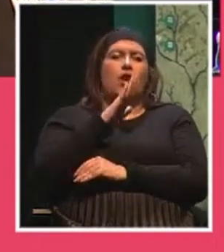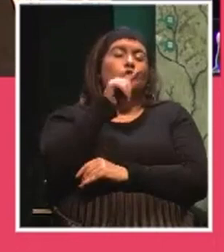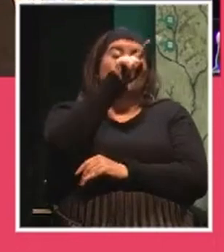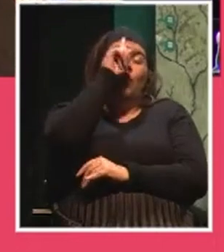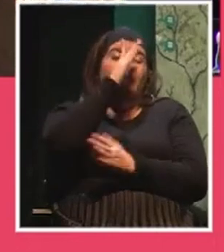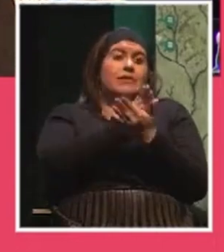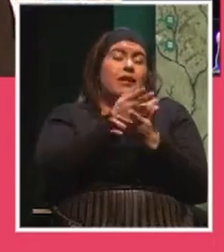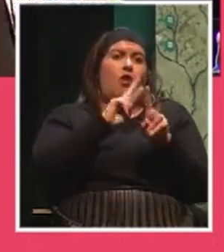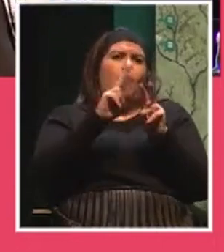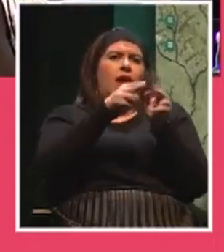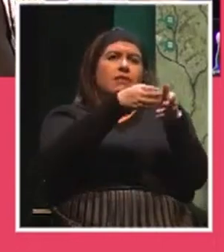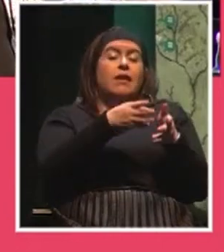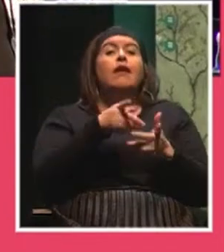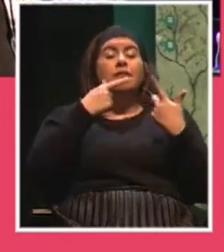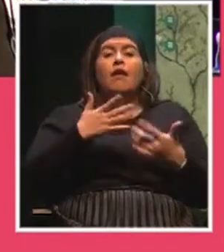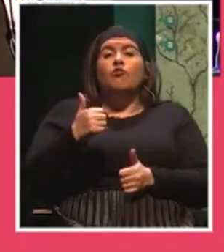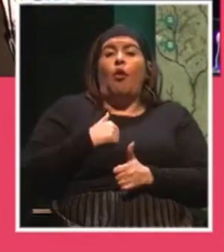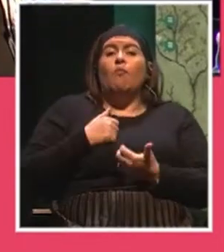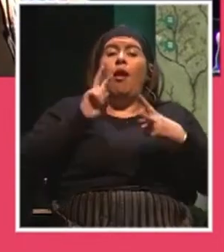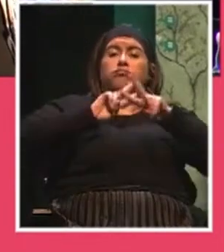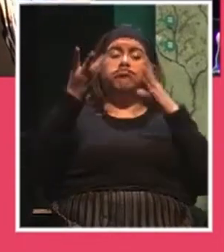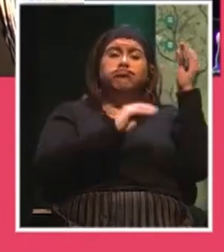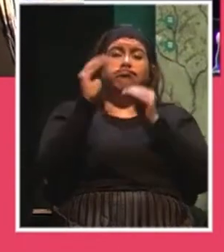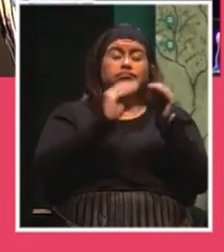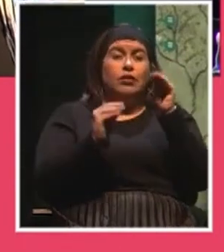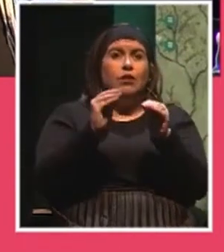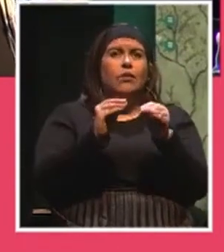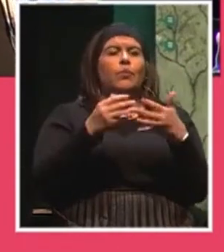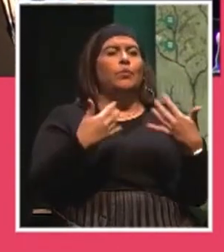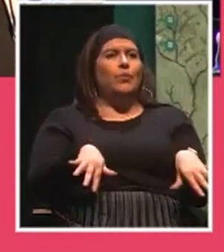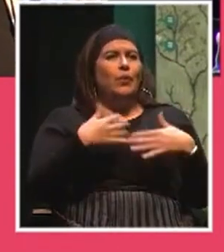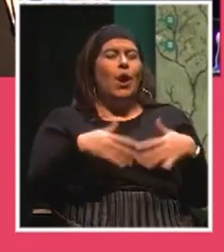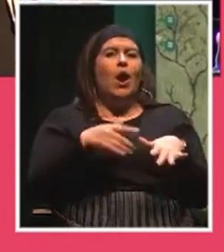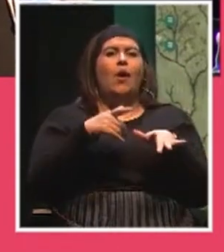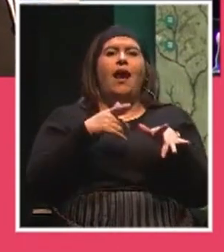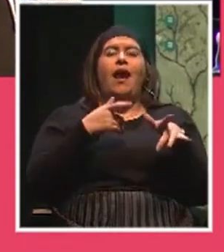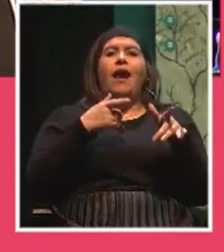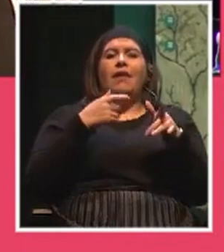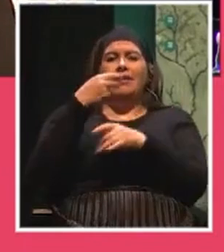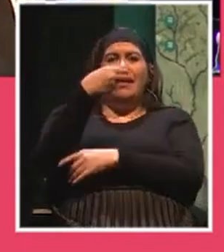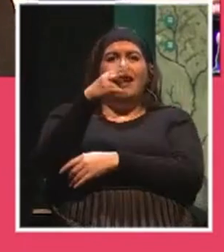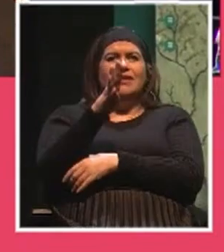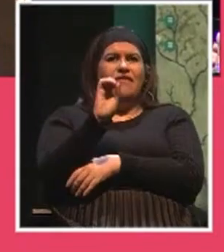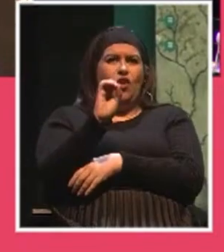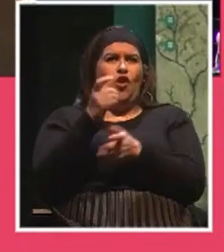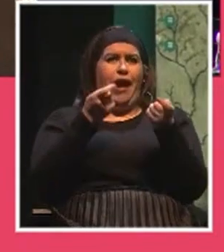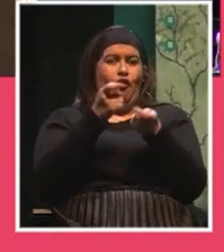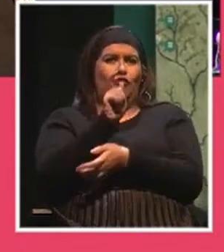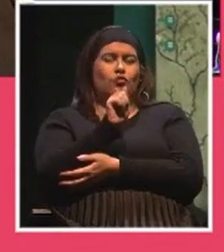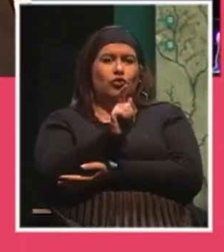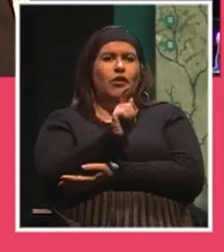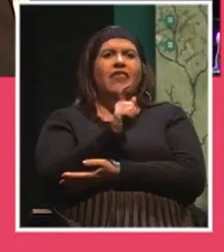Now, it's like the thing that's amazing is that, in a business like HBO, you have to sell in all